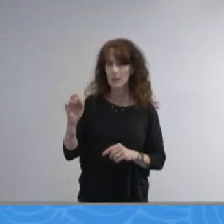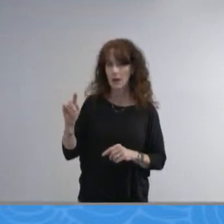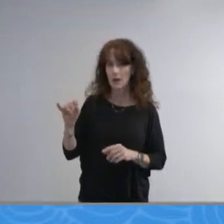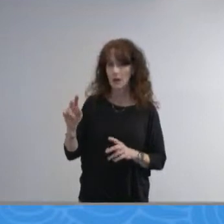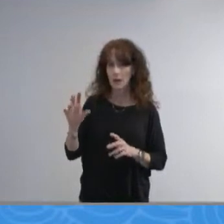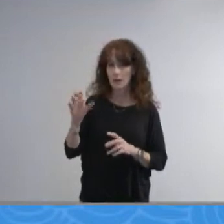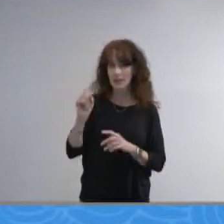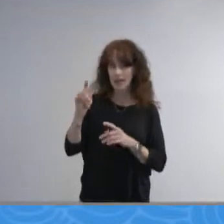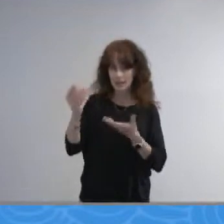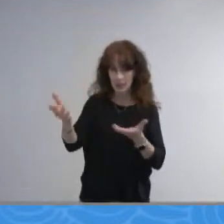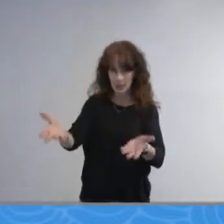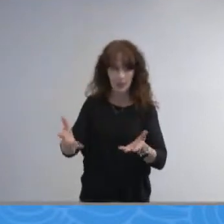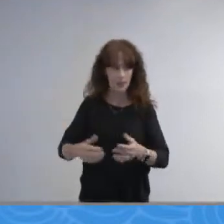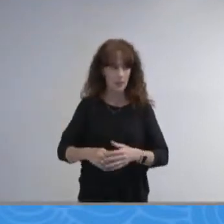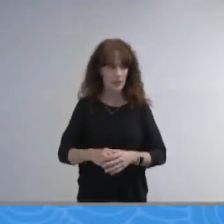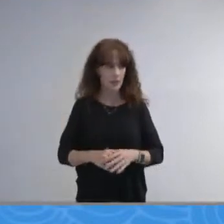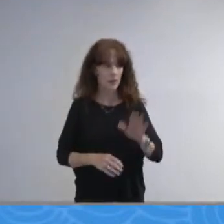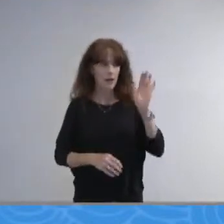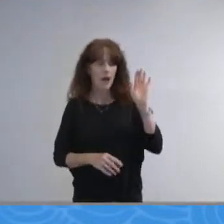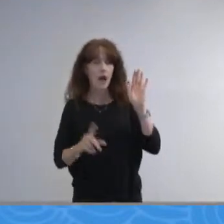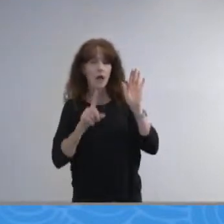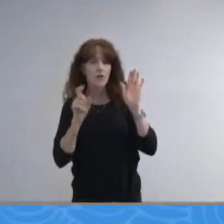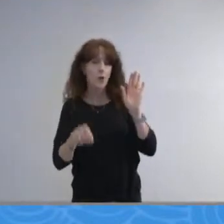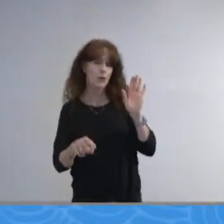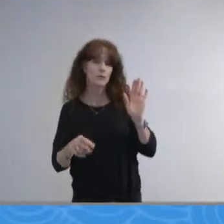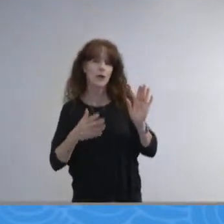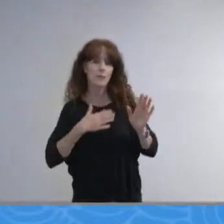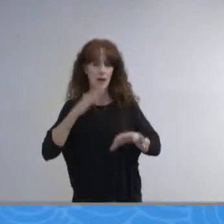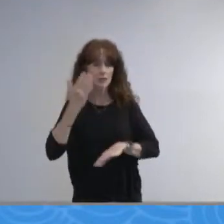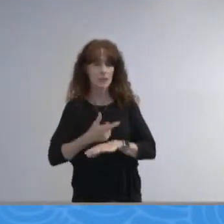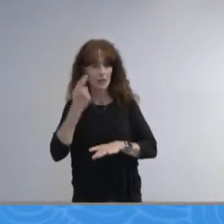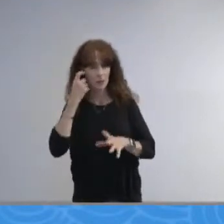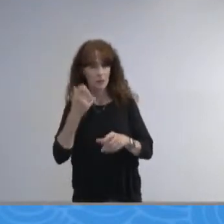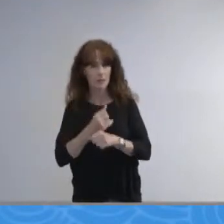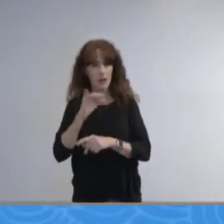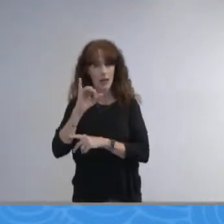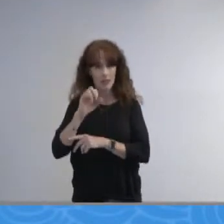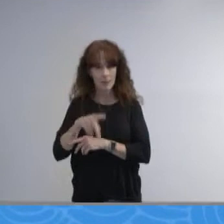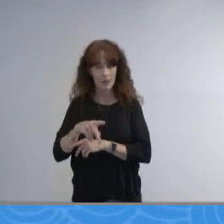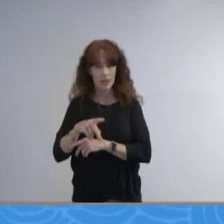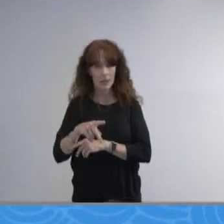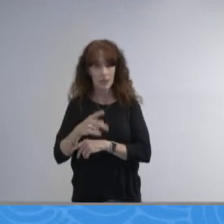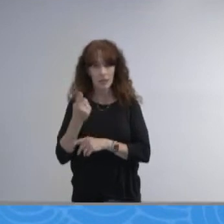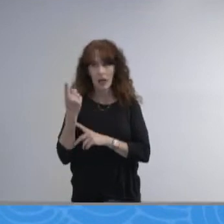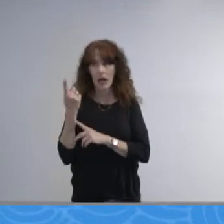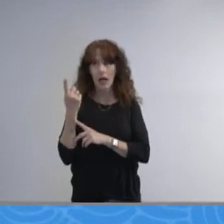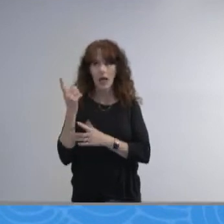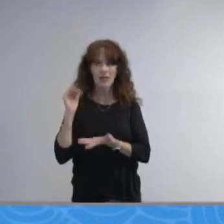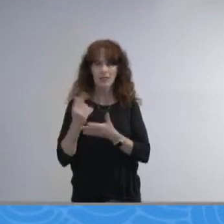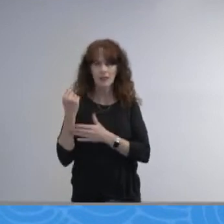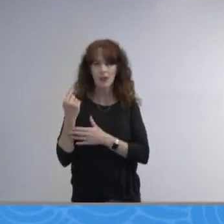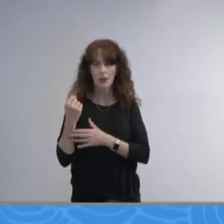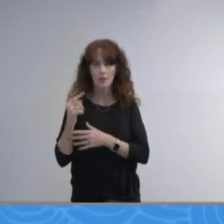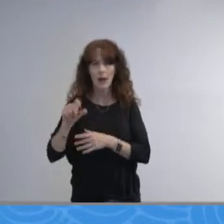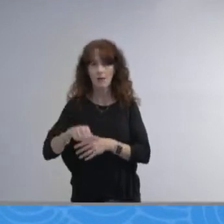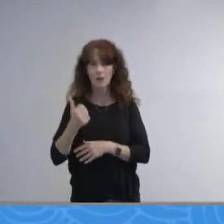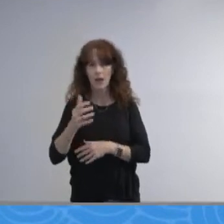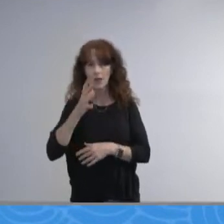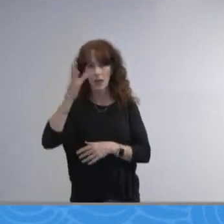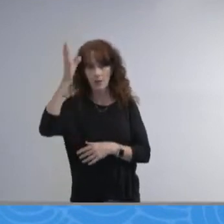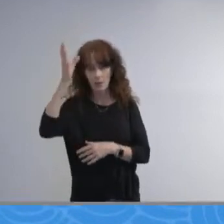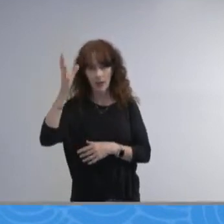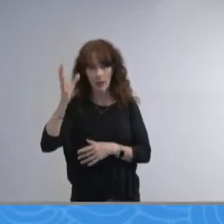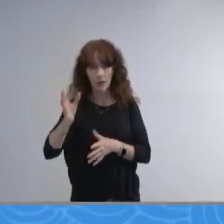yourself, Sassy? Go ahead. Yes. I have a question for you. My son just received IEP less than a year ago, but I do have another parent that